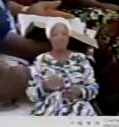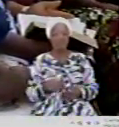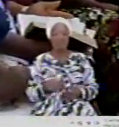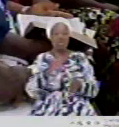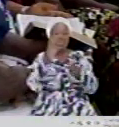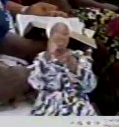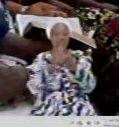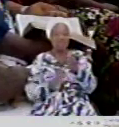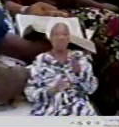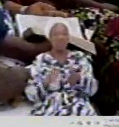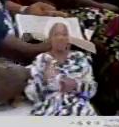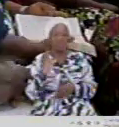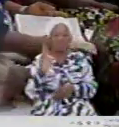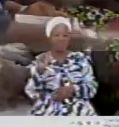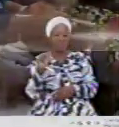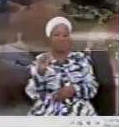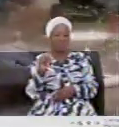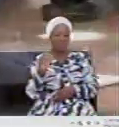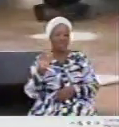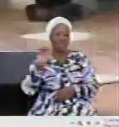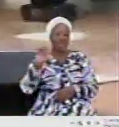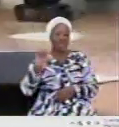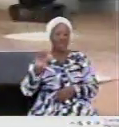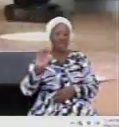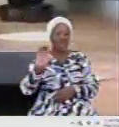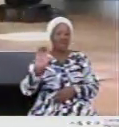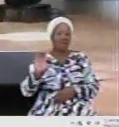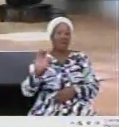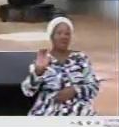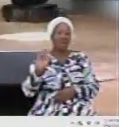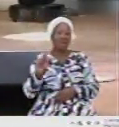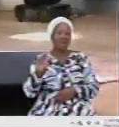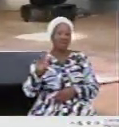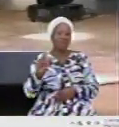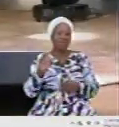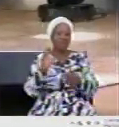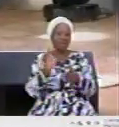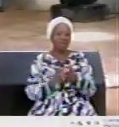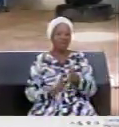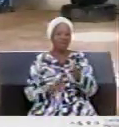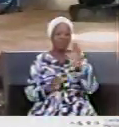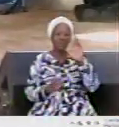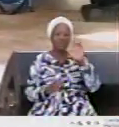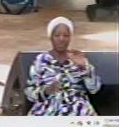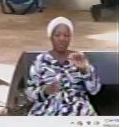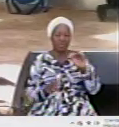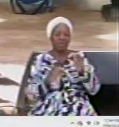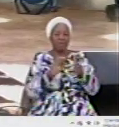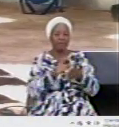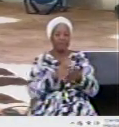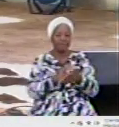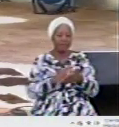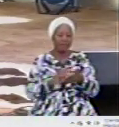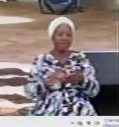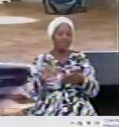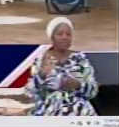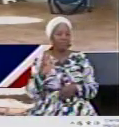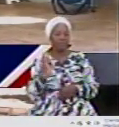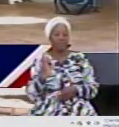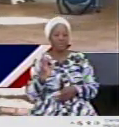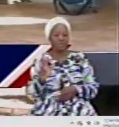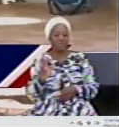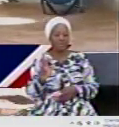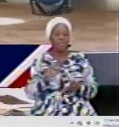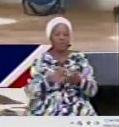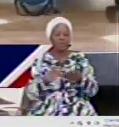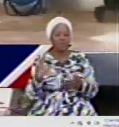13 of Acts. Acts chapter 13. And we're reading from verse 3. In verse